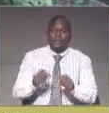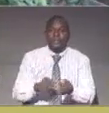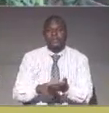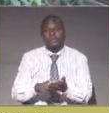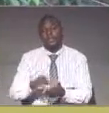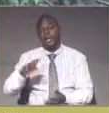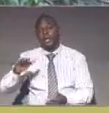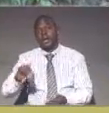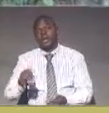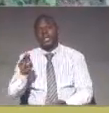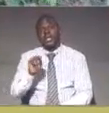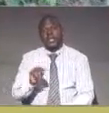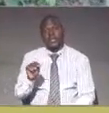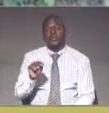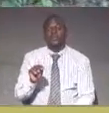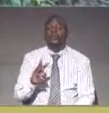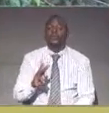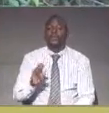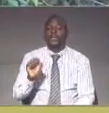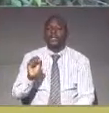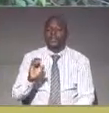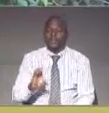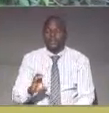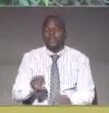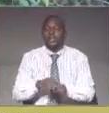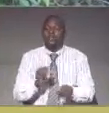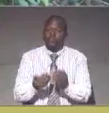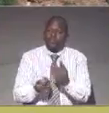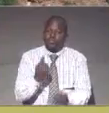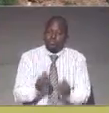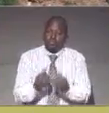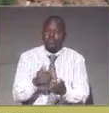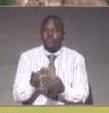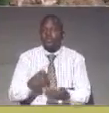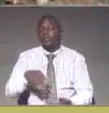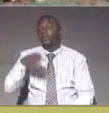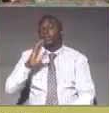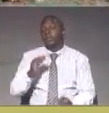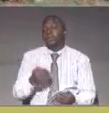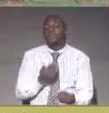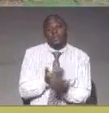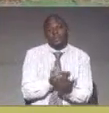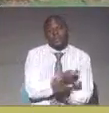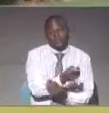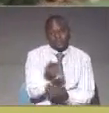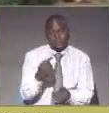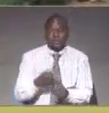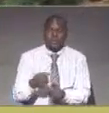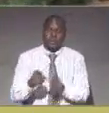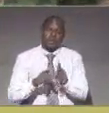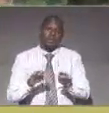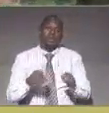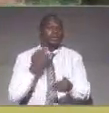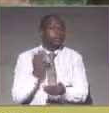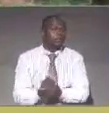water from national water, which should also be boiled before it is consumed. A call has therefore been made to Kampala residents to